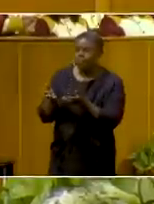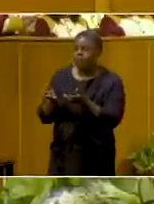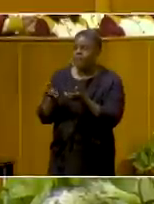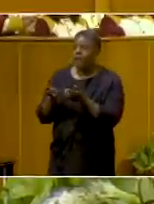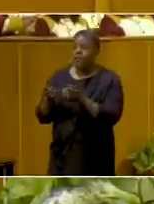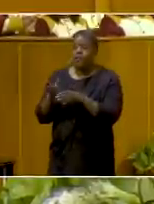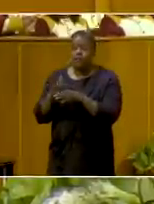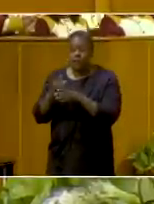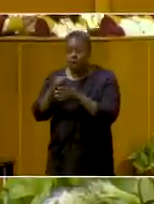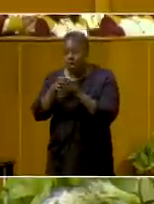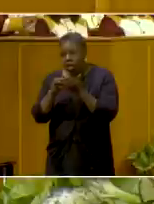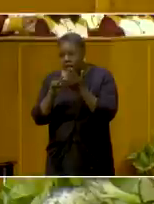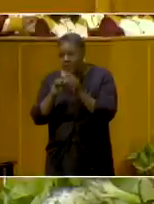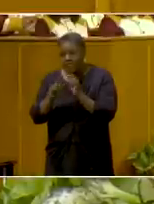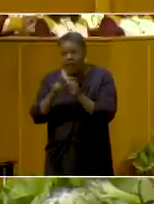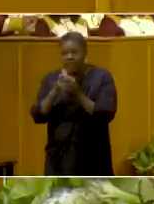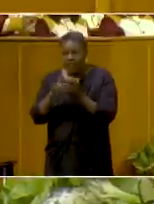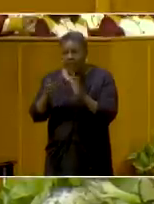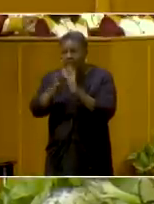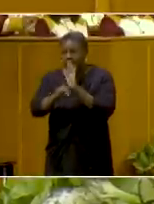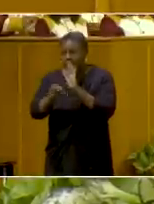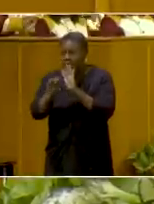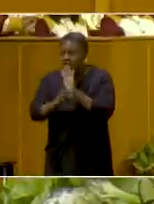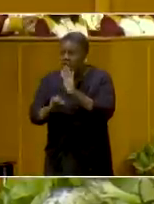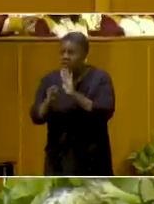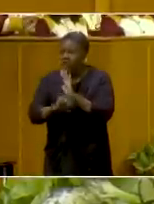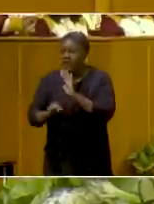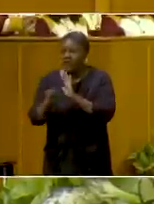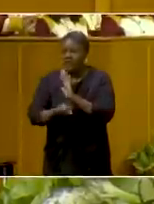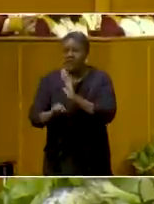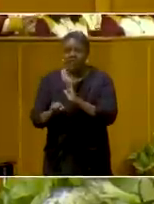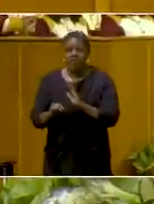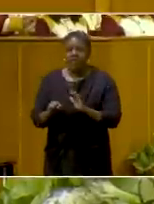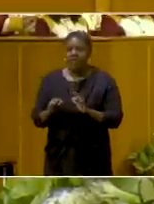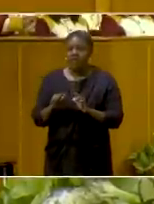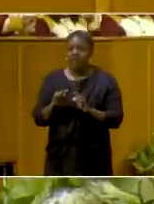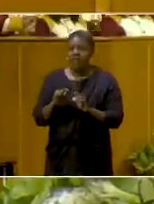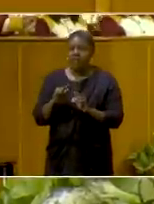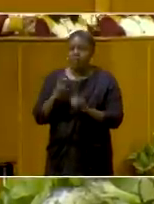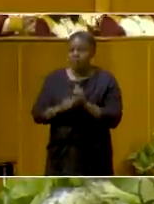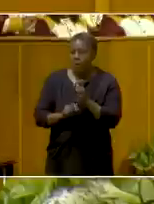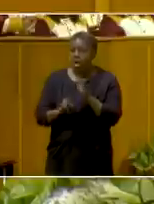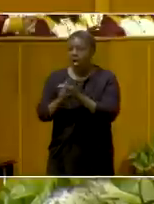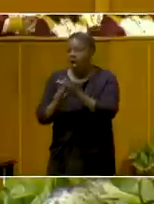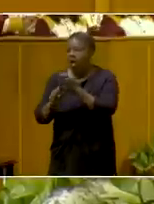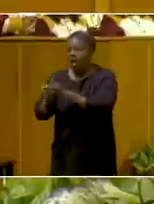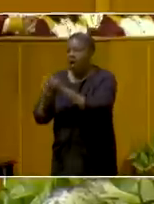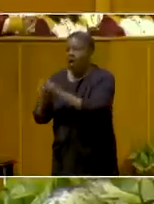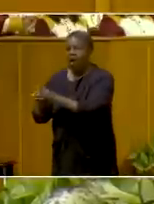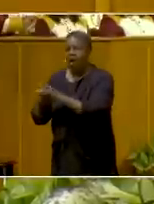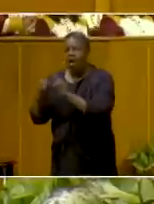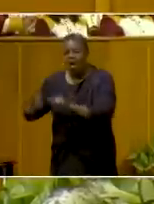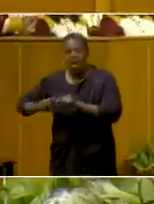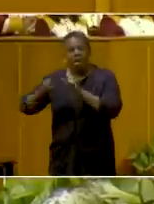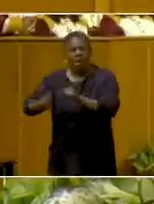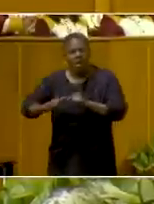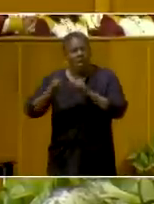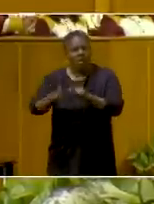all the bad things that were happening in her life. Couldn't catch a break. If it wasn't one thing, it was another.